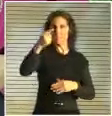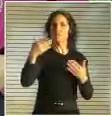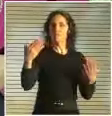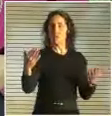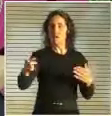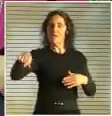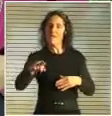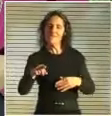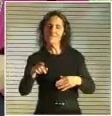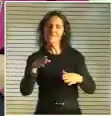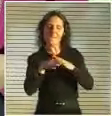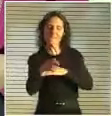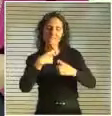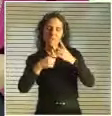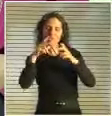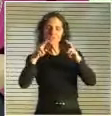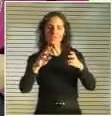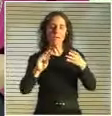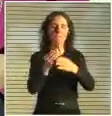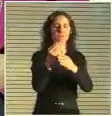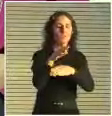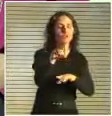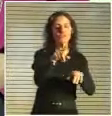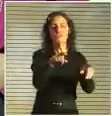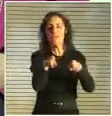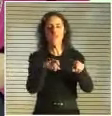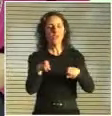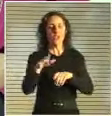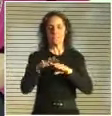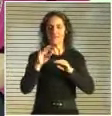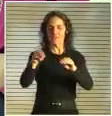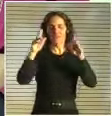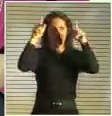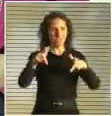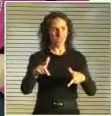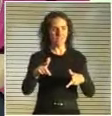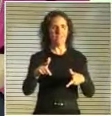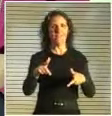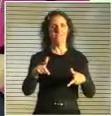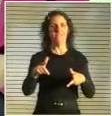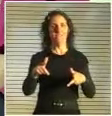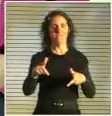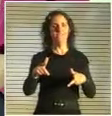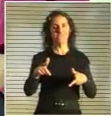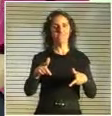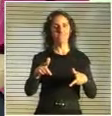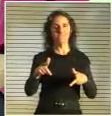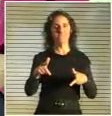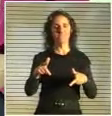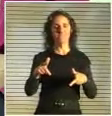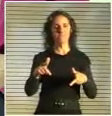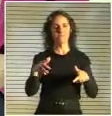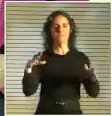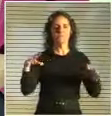that are in fact in alignment with the goals of that local community or that destination? In the built